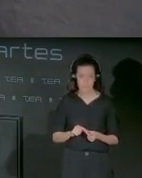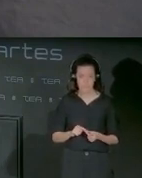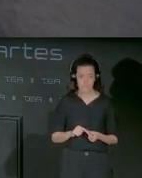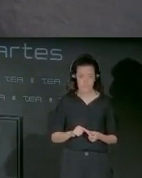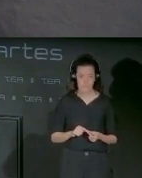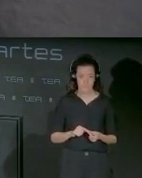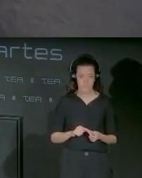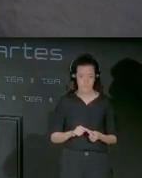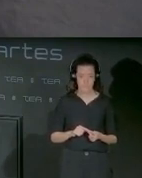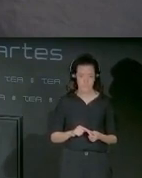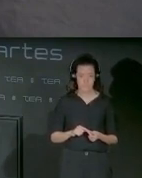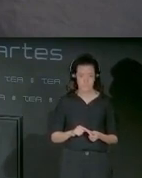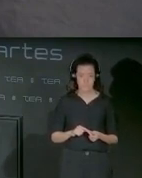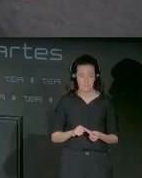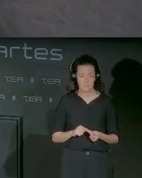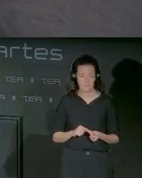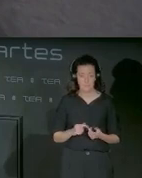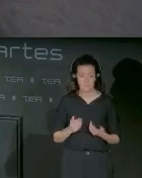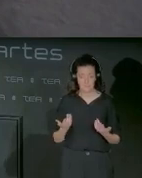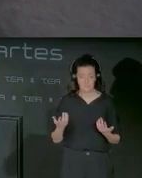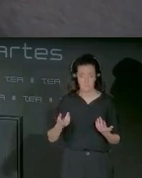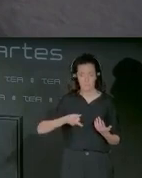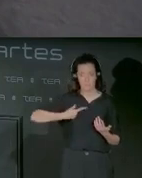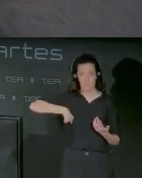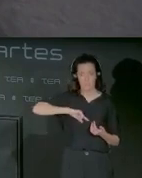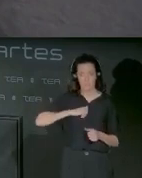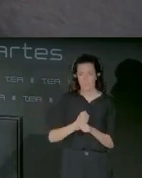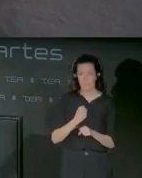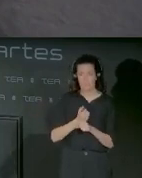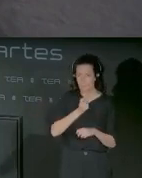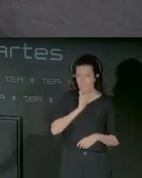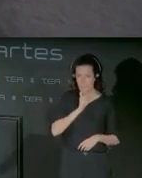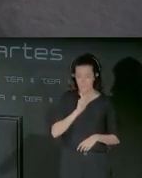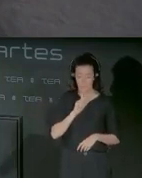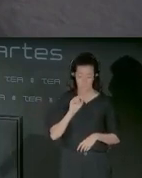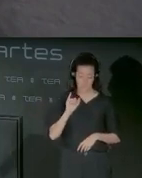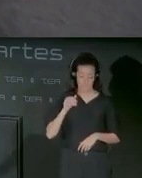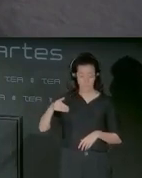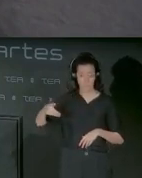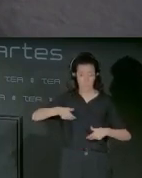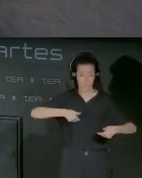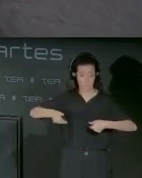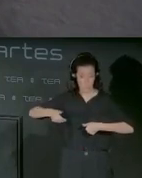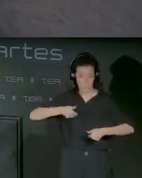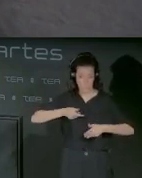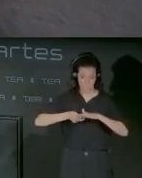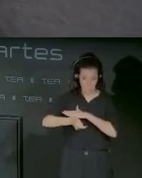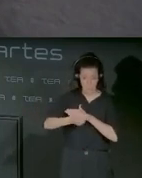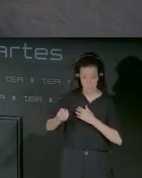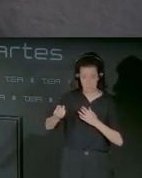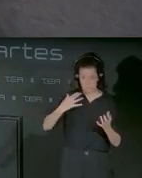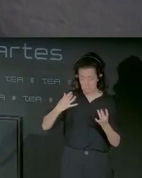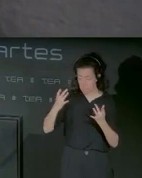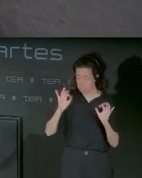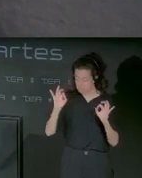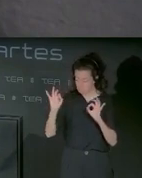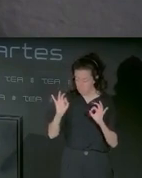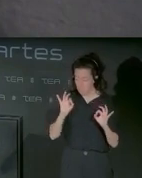make it easier to find out if you will get money or not. So, of course, with the tax break system, you know what you